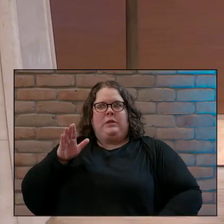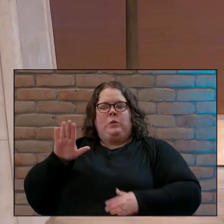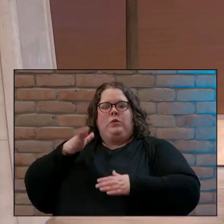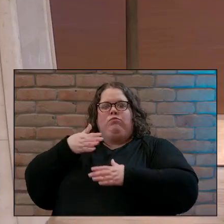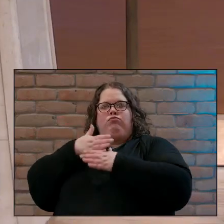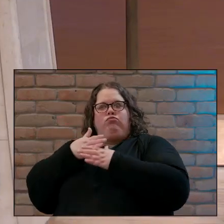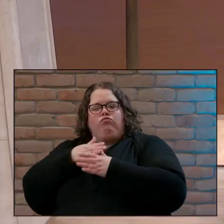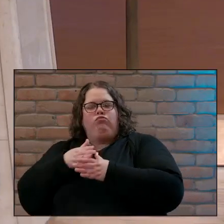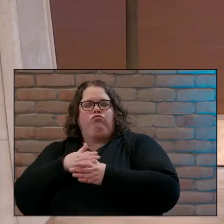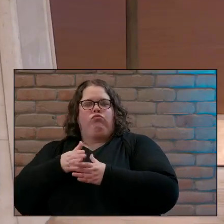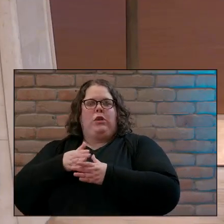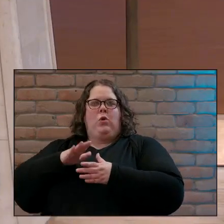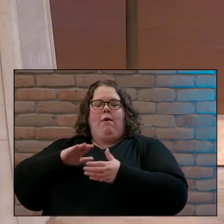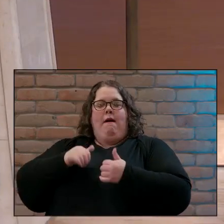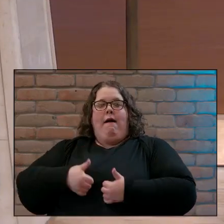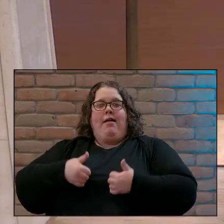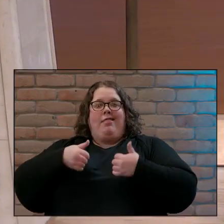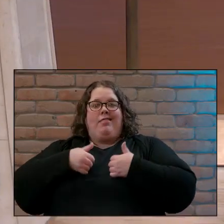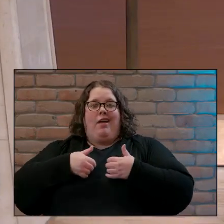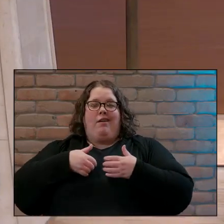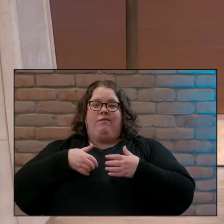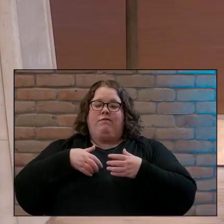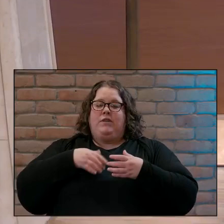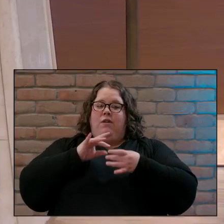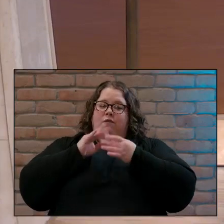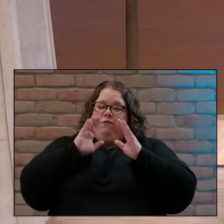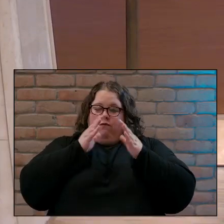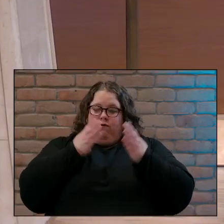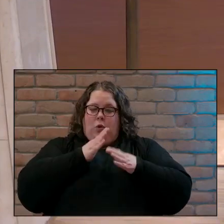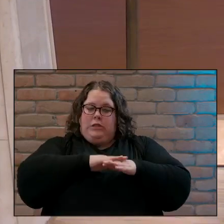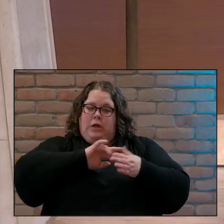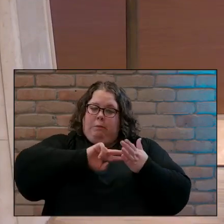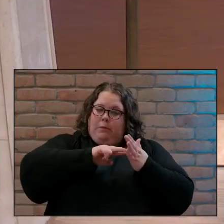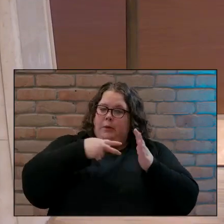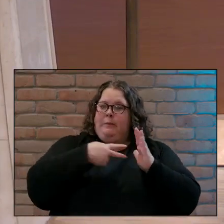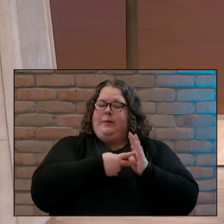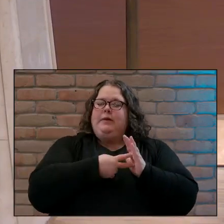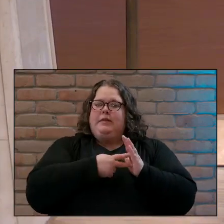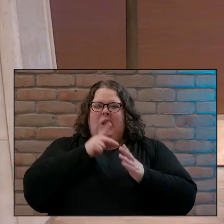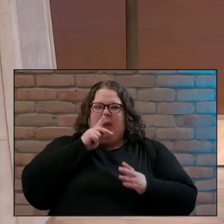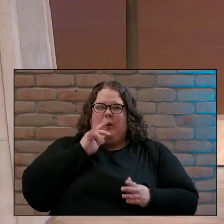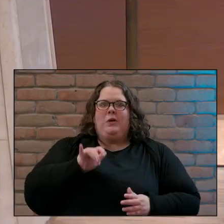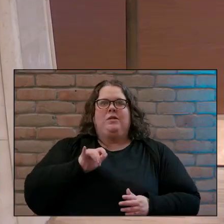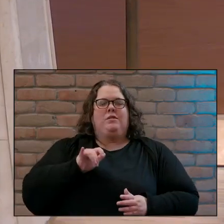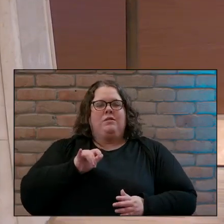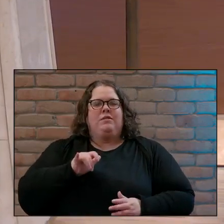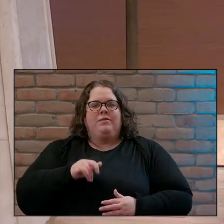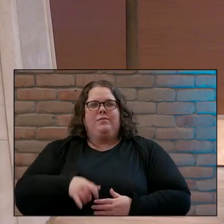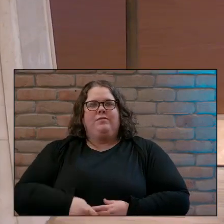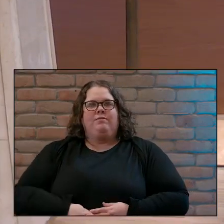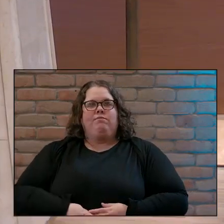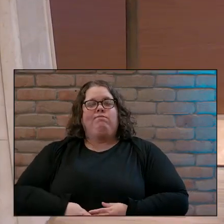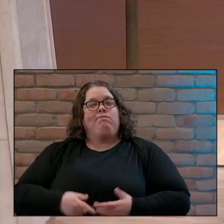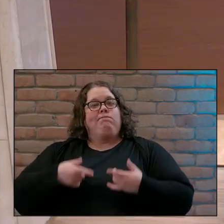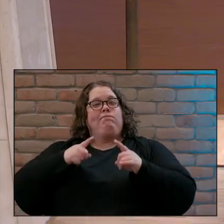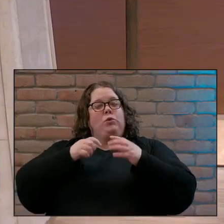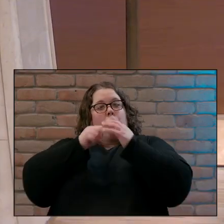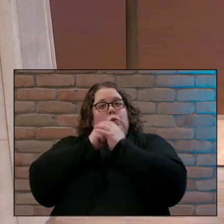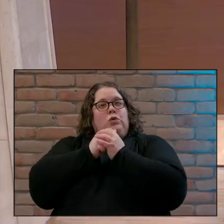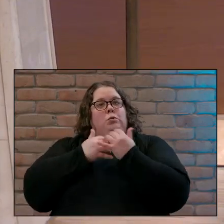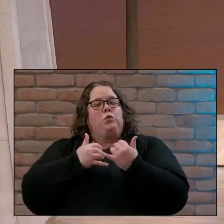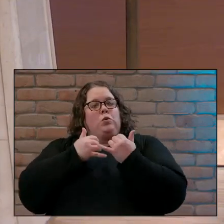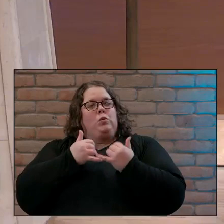purpose looks like, being called to that kind of life. As we worship today, I want you to think about your